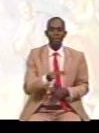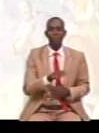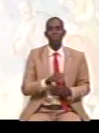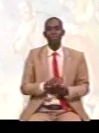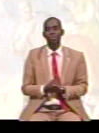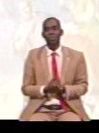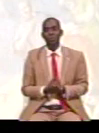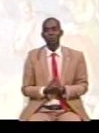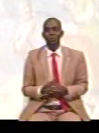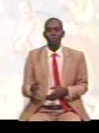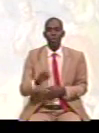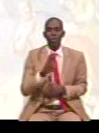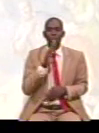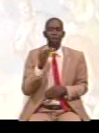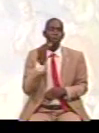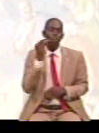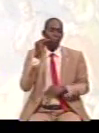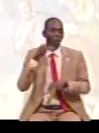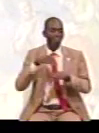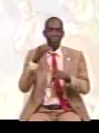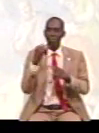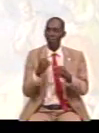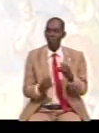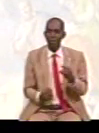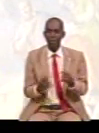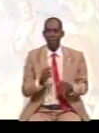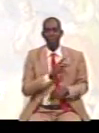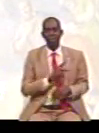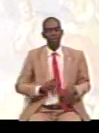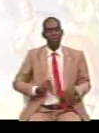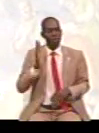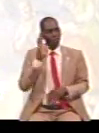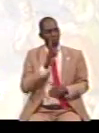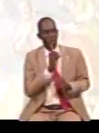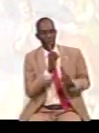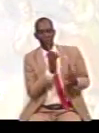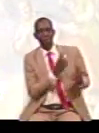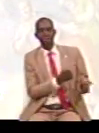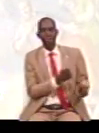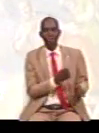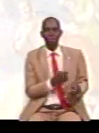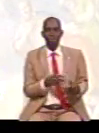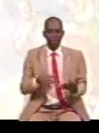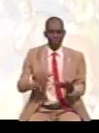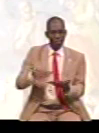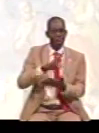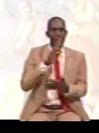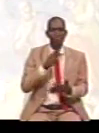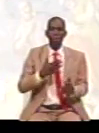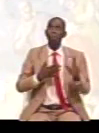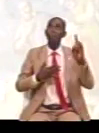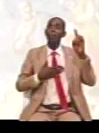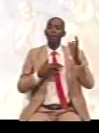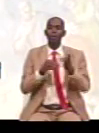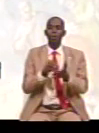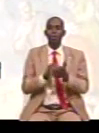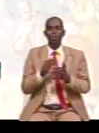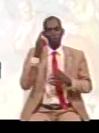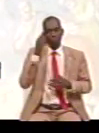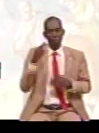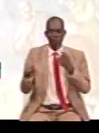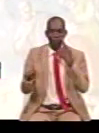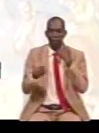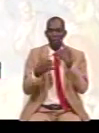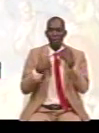land, their home at last. The king will say, this have my home, for these are they